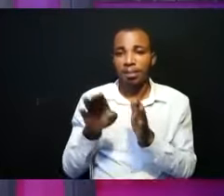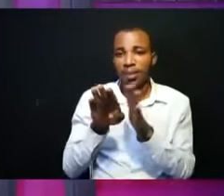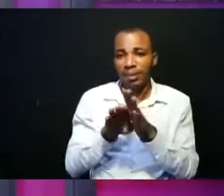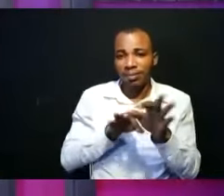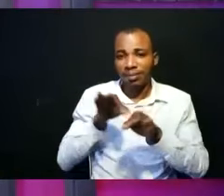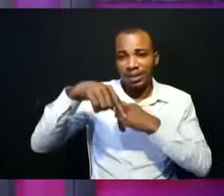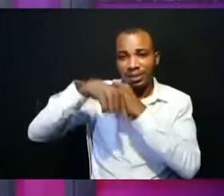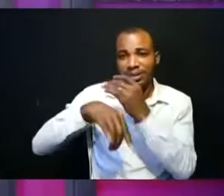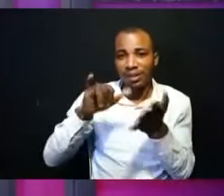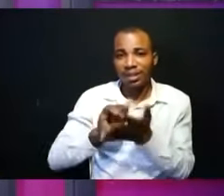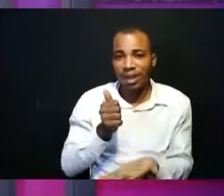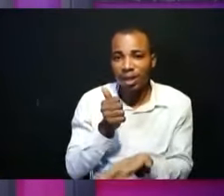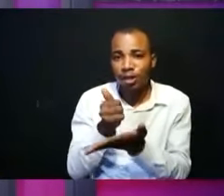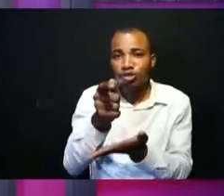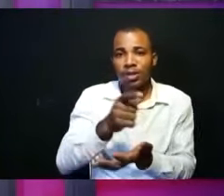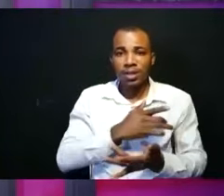mighty one.